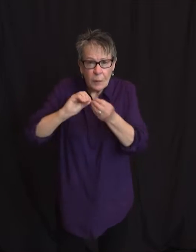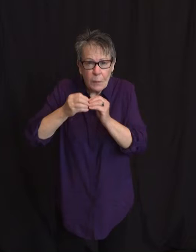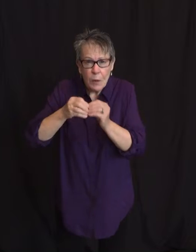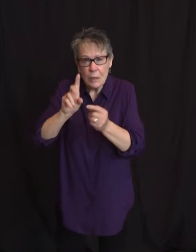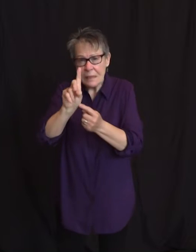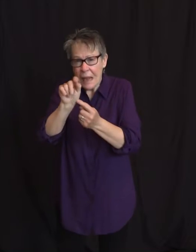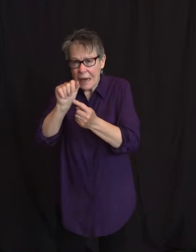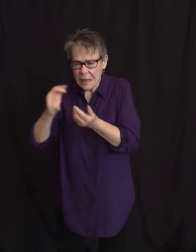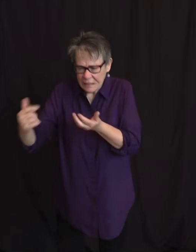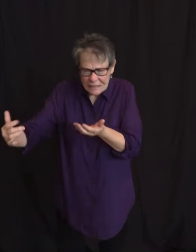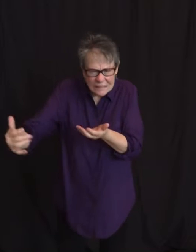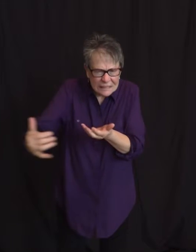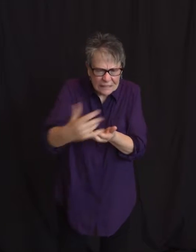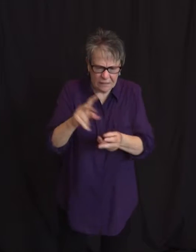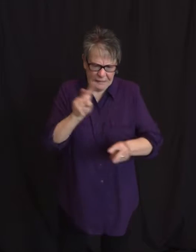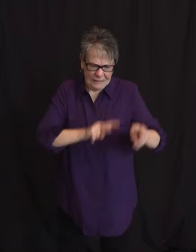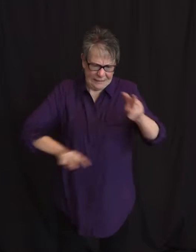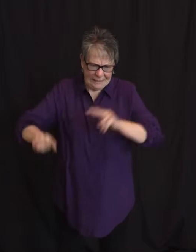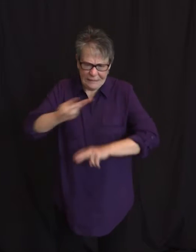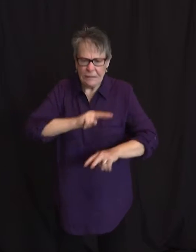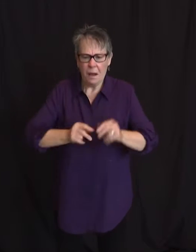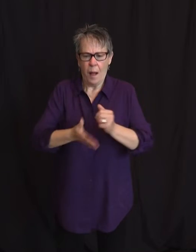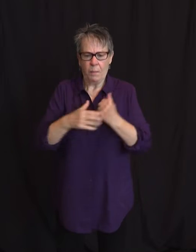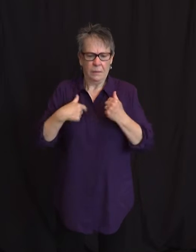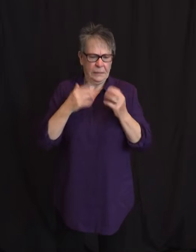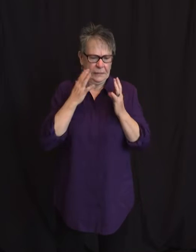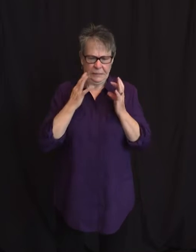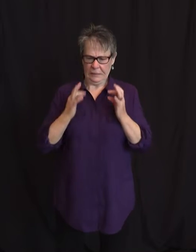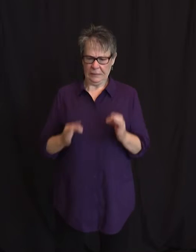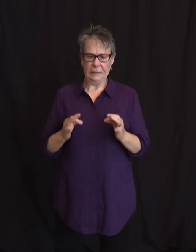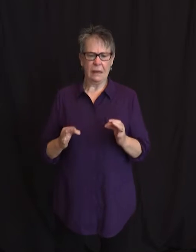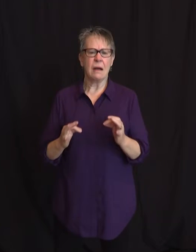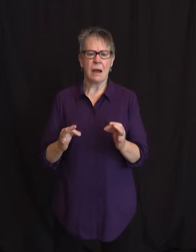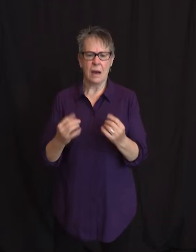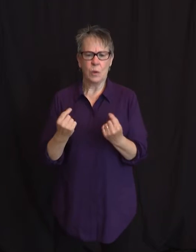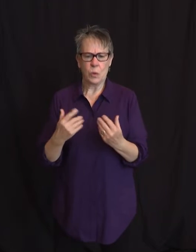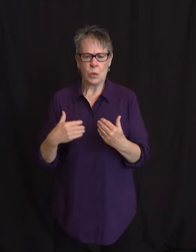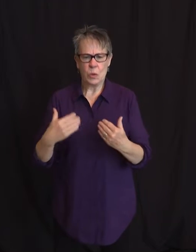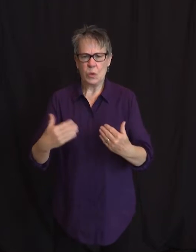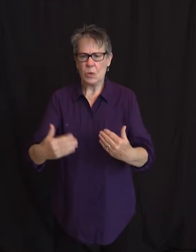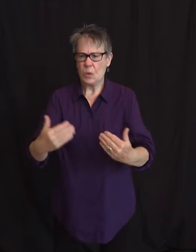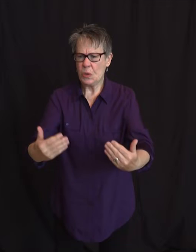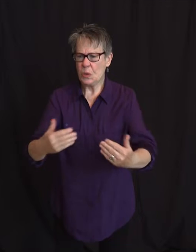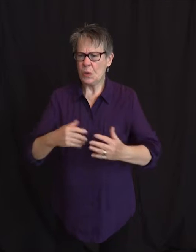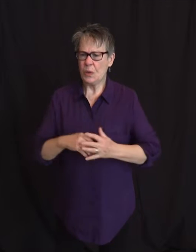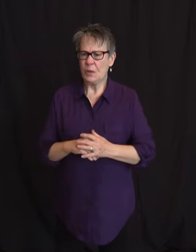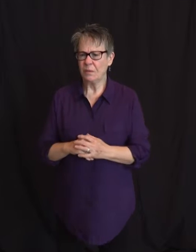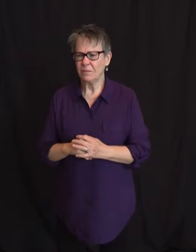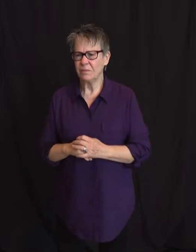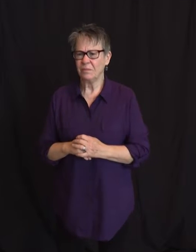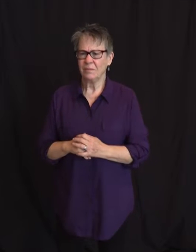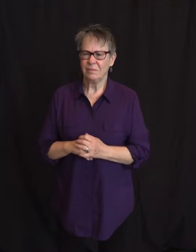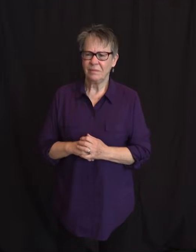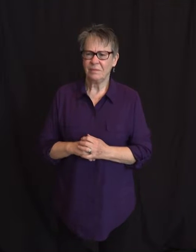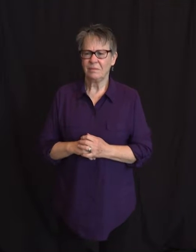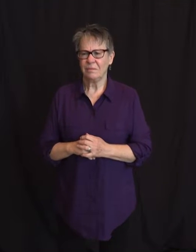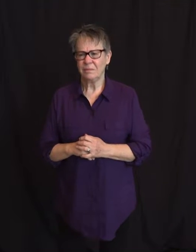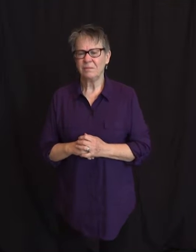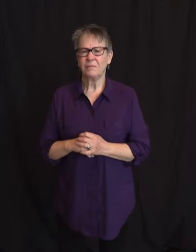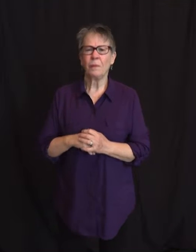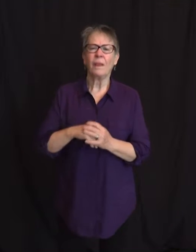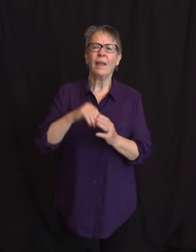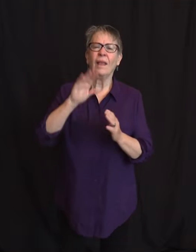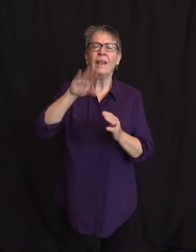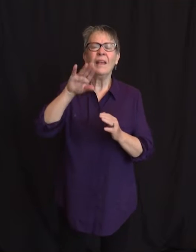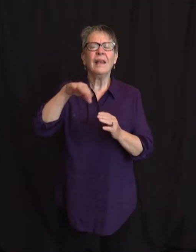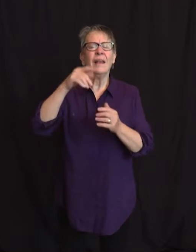COVID-19, with the slight footnote that I've already mentioned, and that is the weekend numbers coming into early week get a little bit